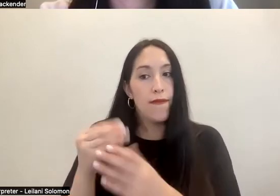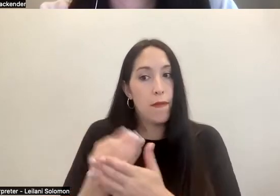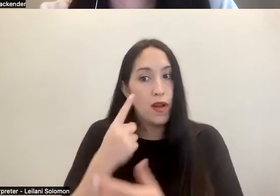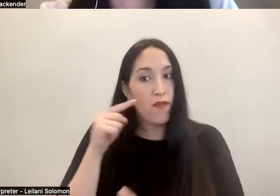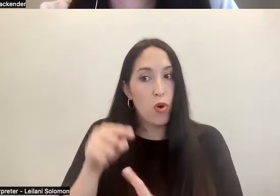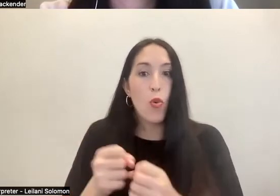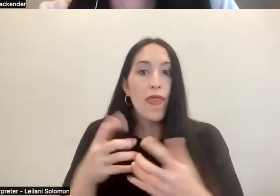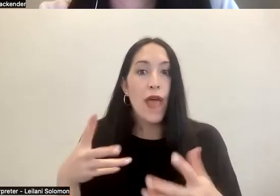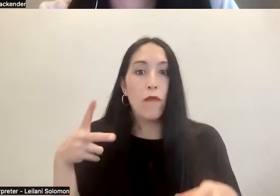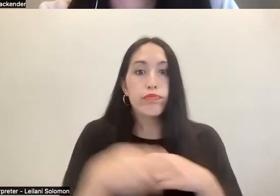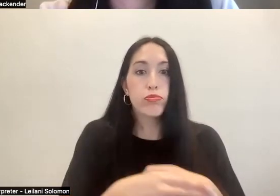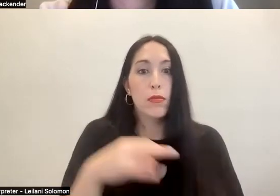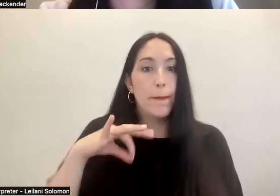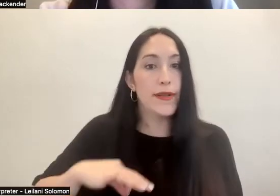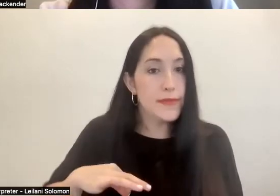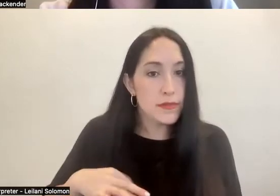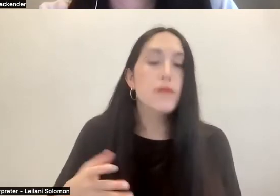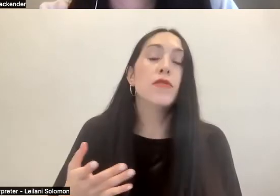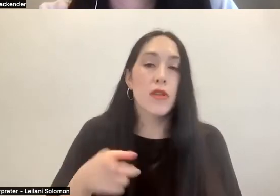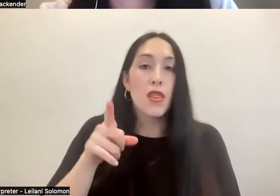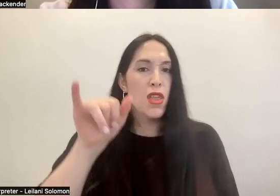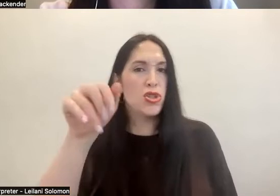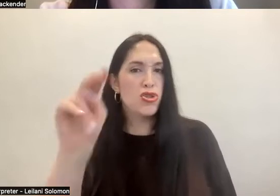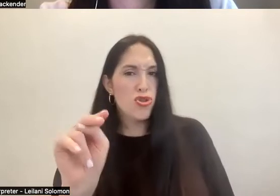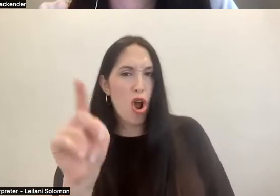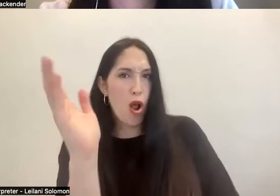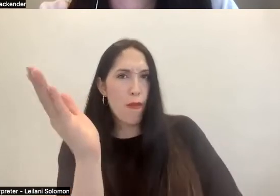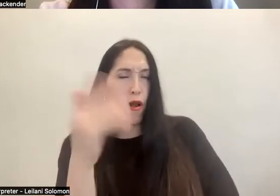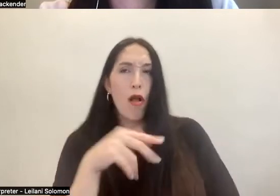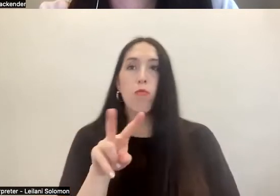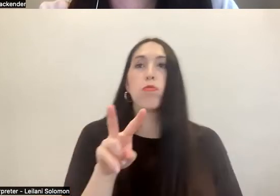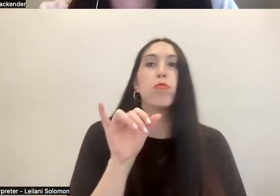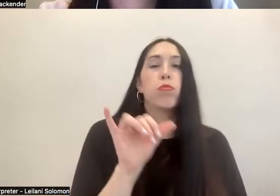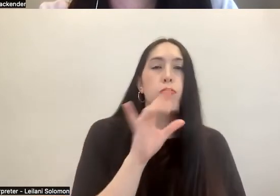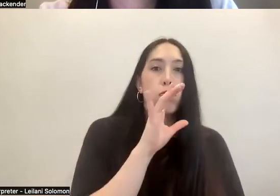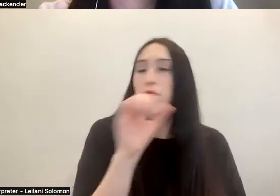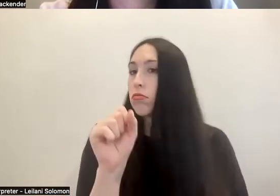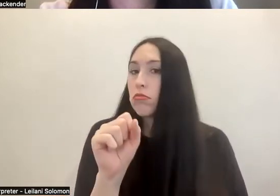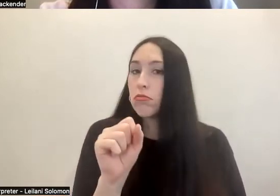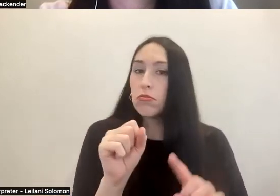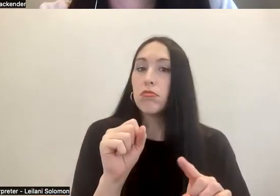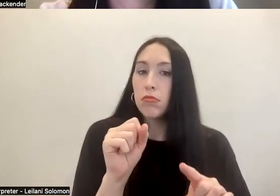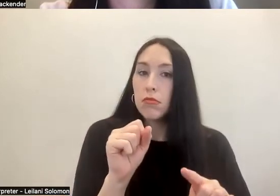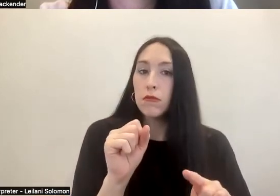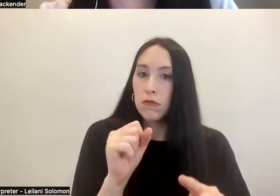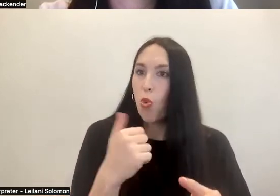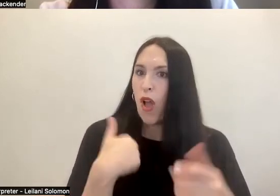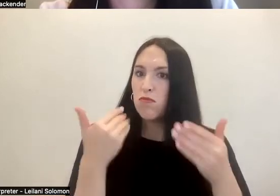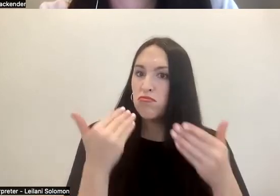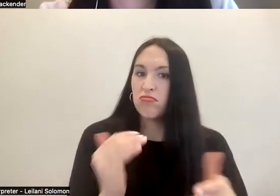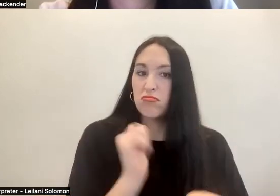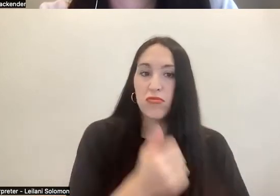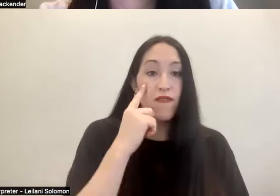And then John's presentation on the ABLE account really caught my eye. And I established one for the benefit of my daughter.